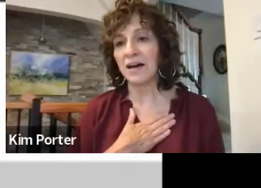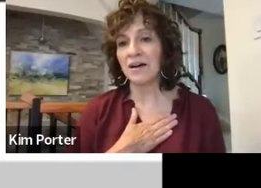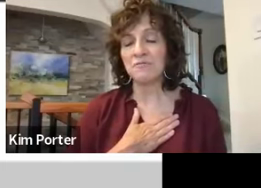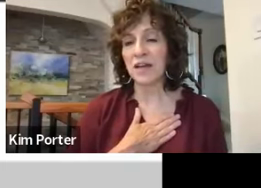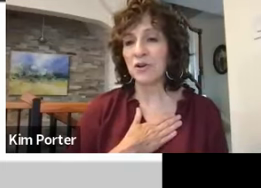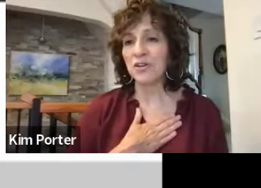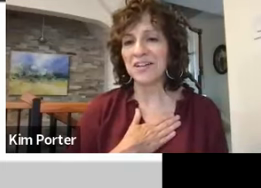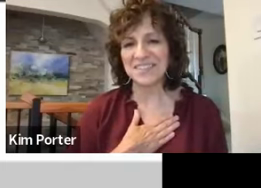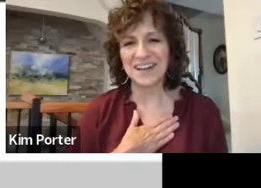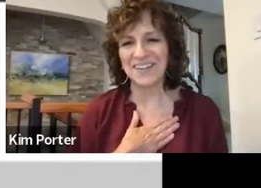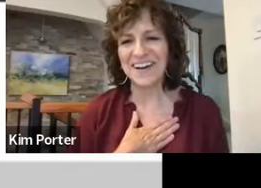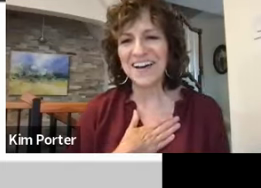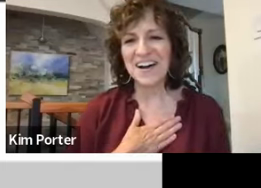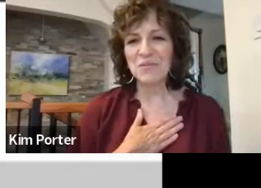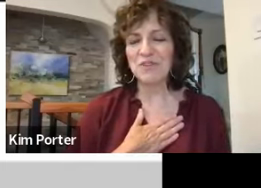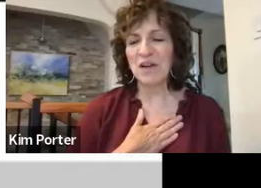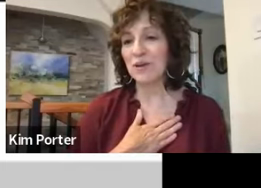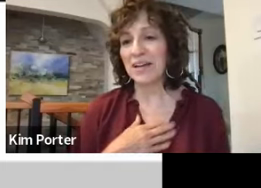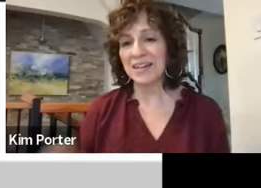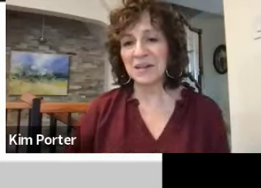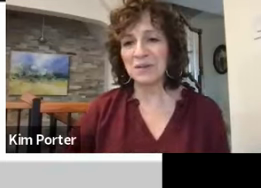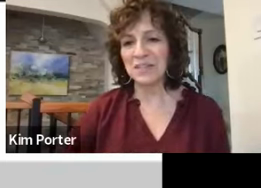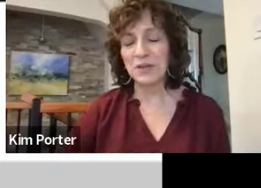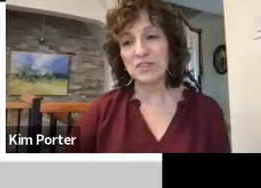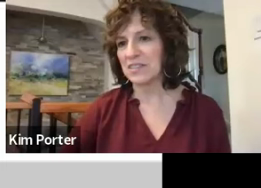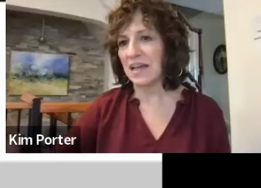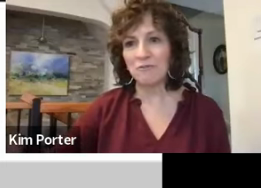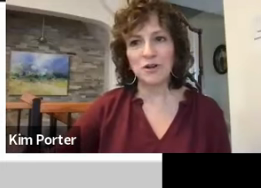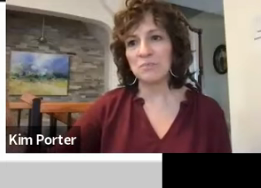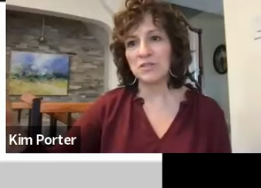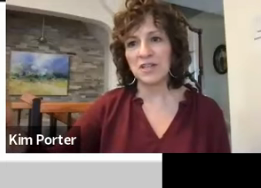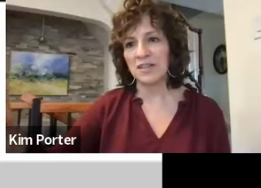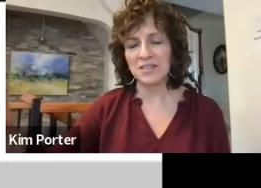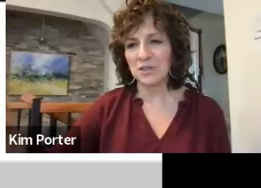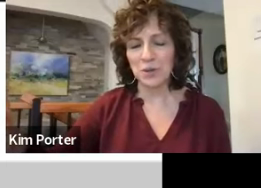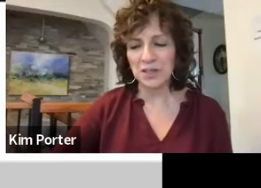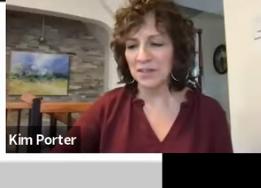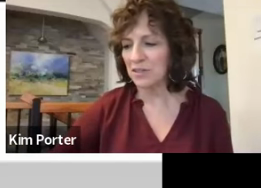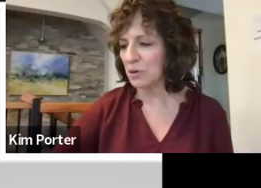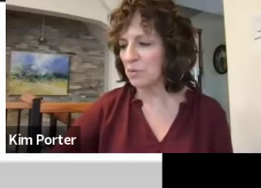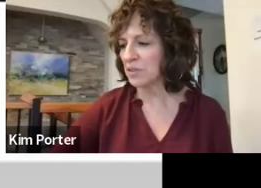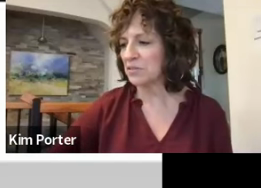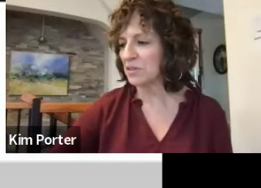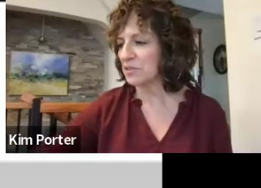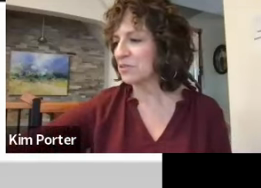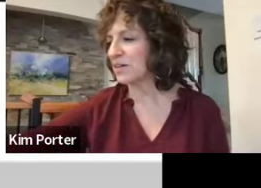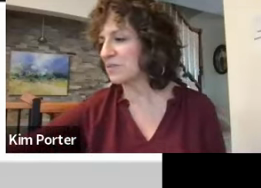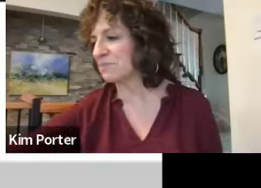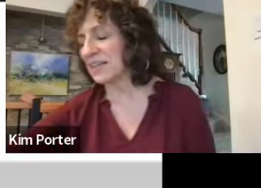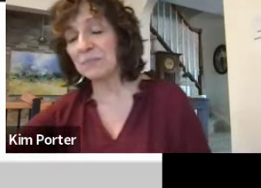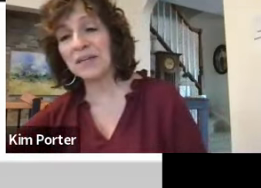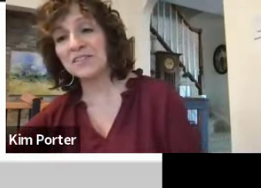Lemke fangirl. So if you haven't read Anna Lemke's, but in Stanford, I'm so jealous, Dr. Bonnie, that you probably know